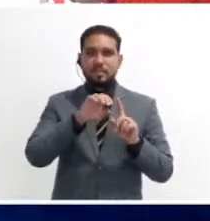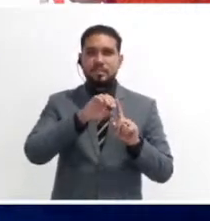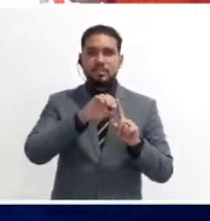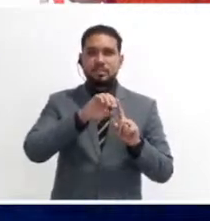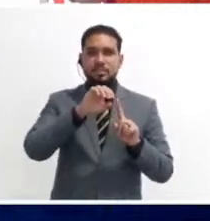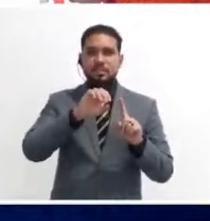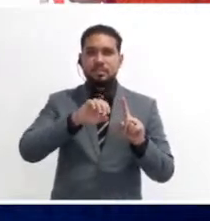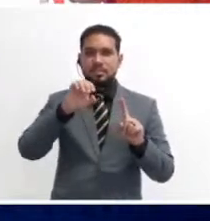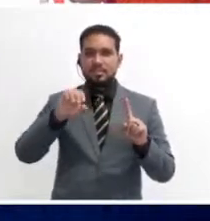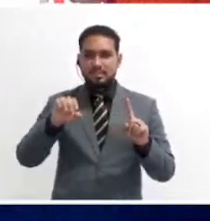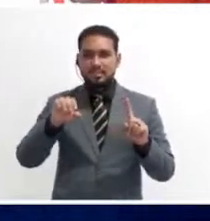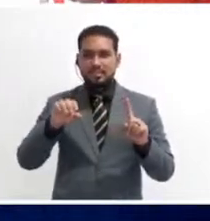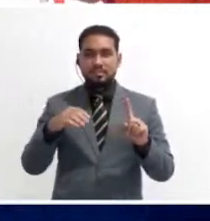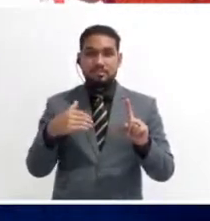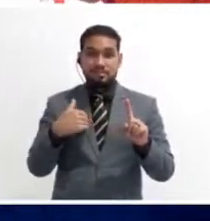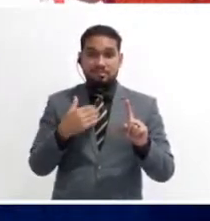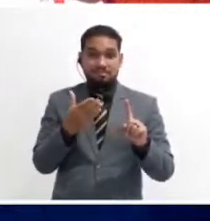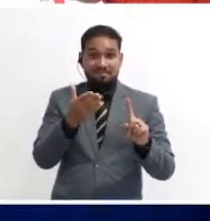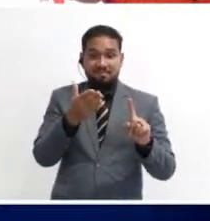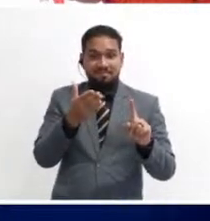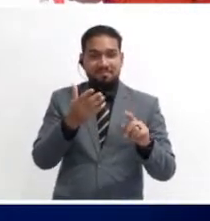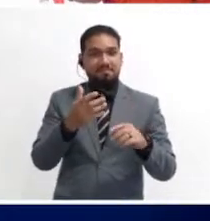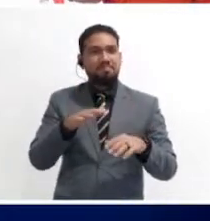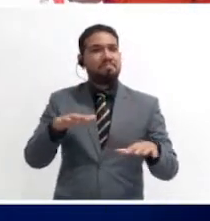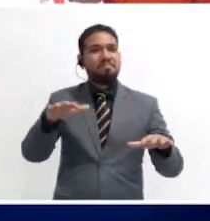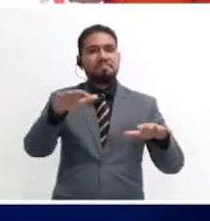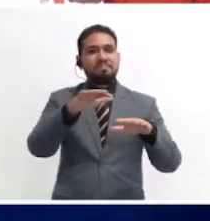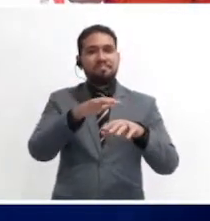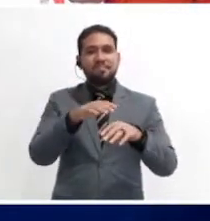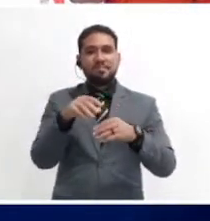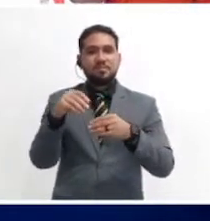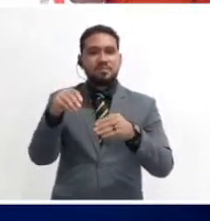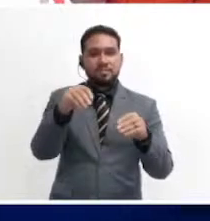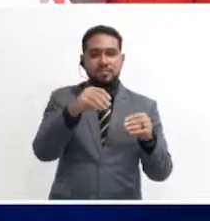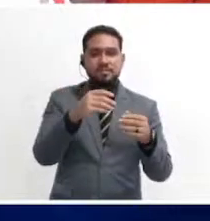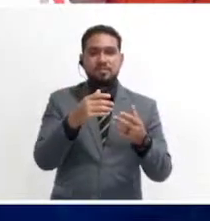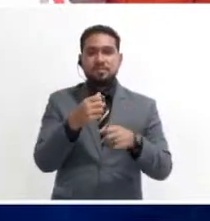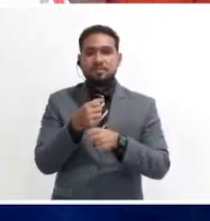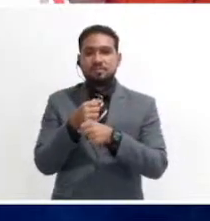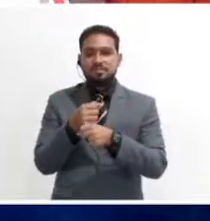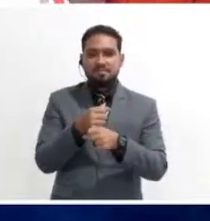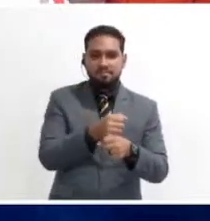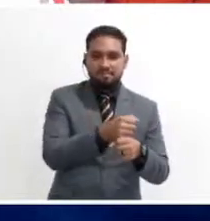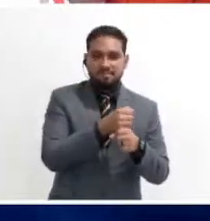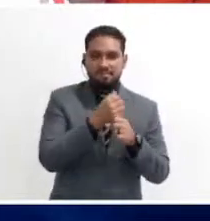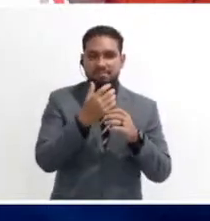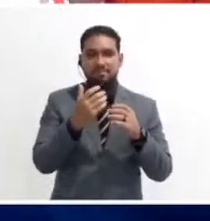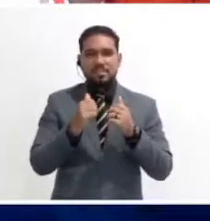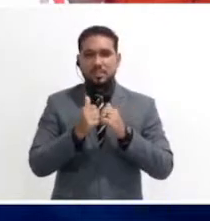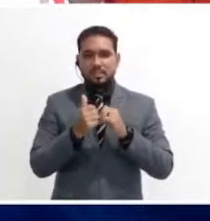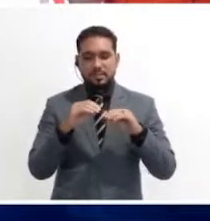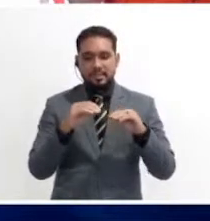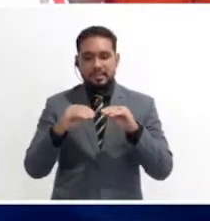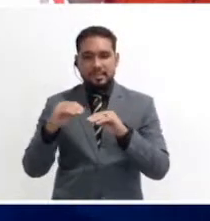QFN is widely used, probably more than any other package type.